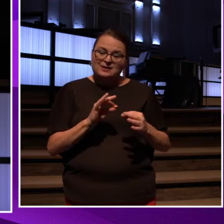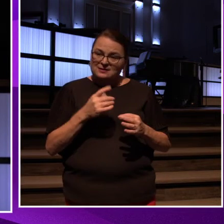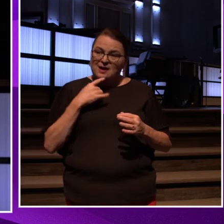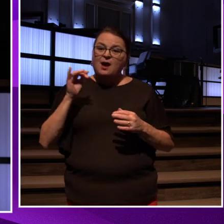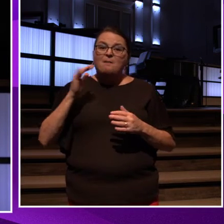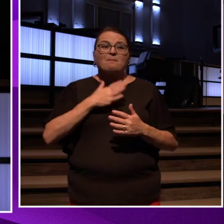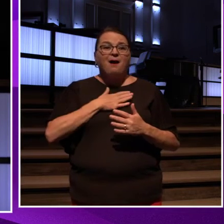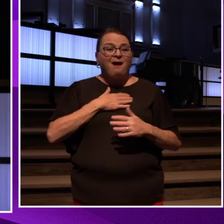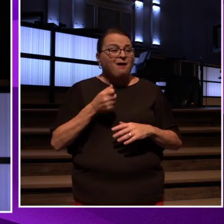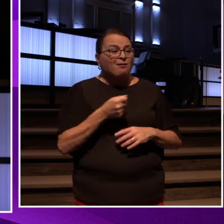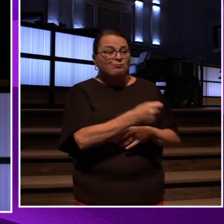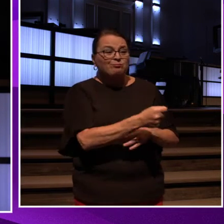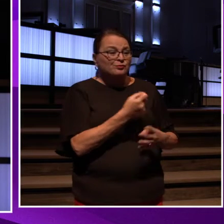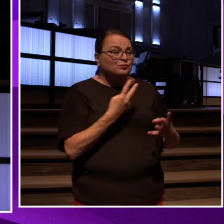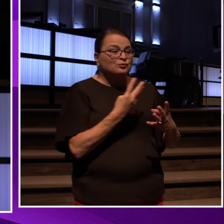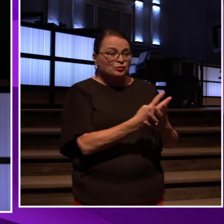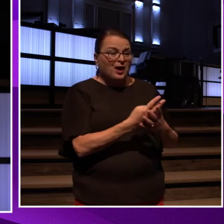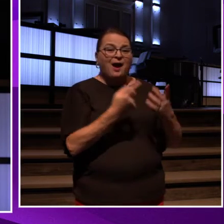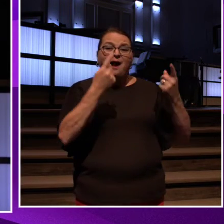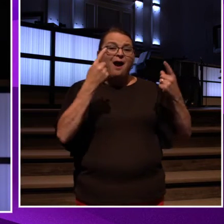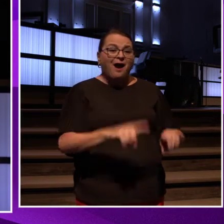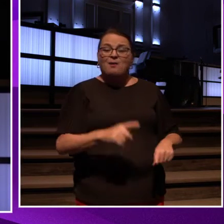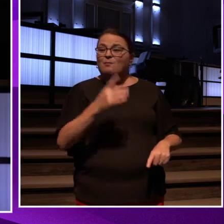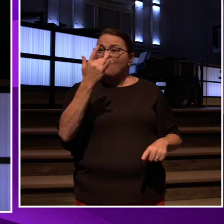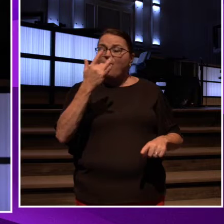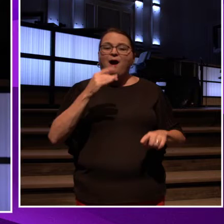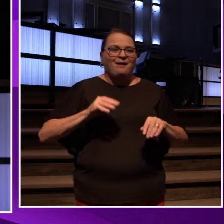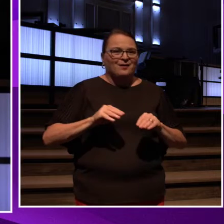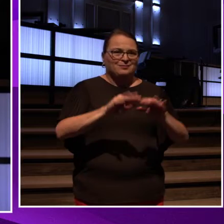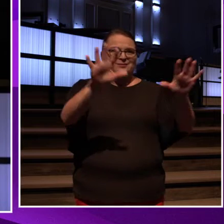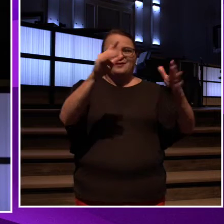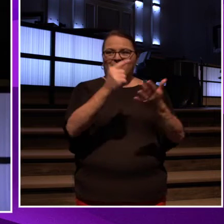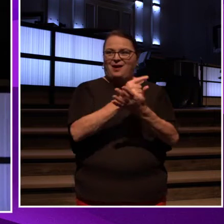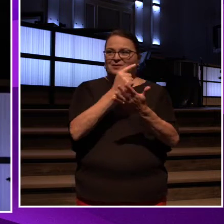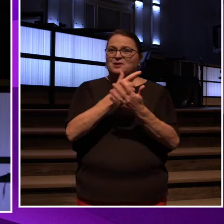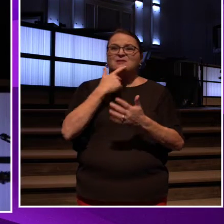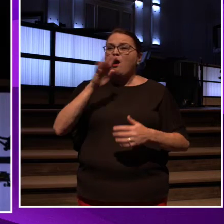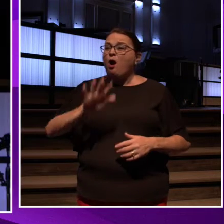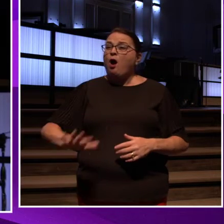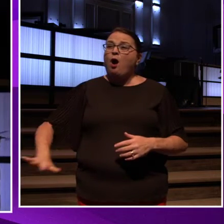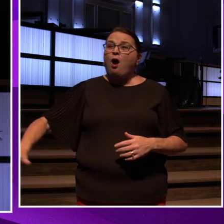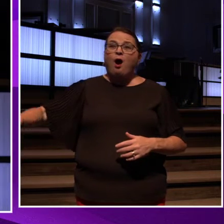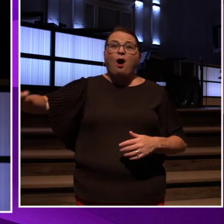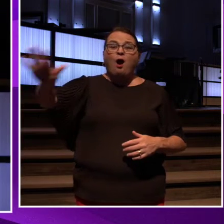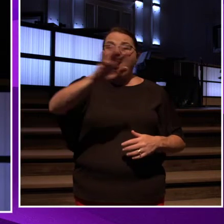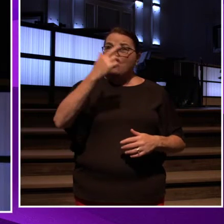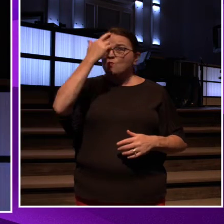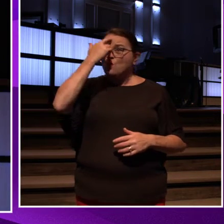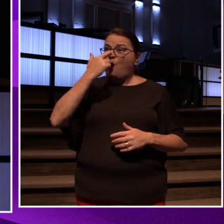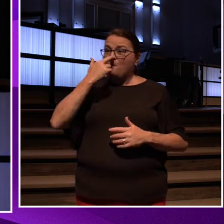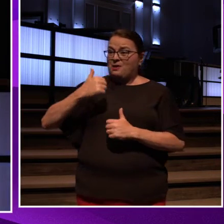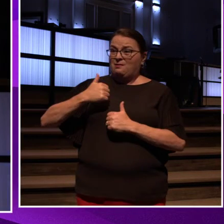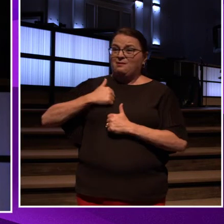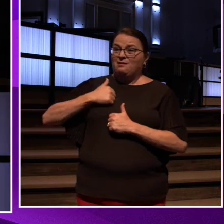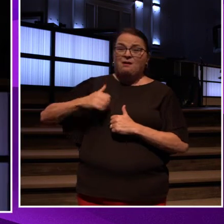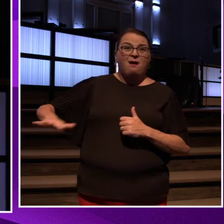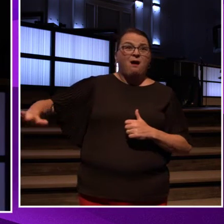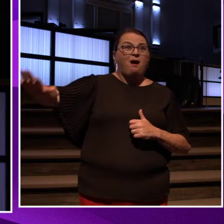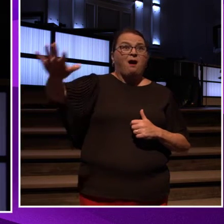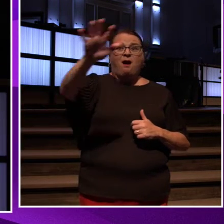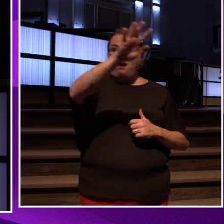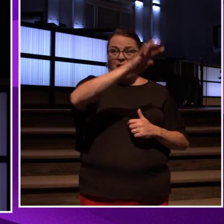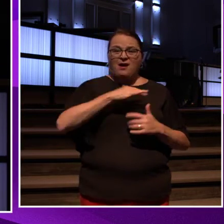the gospel, so it's become known throughout the whole imperial guard. You know what Paul's saying here? All these guys that Rome have been chained to my